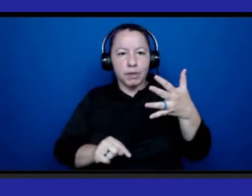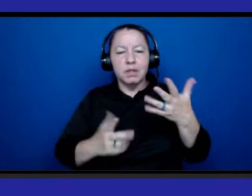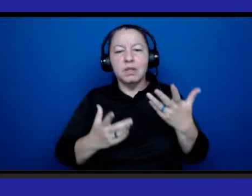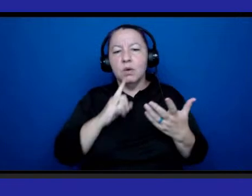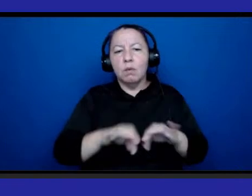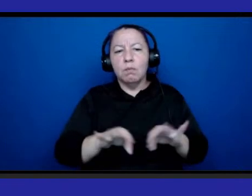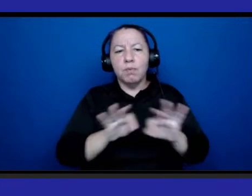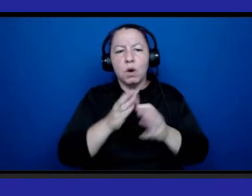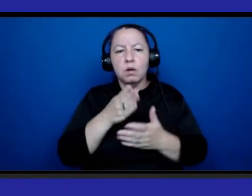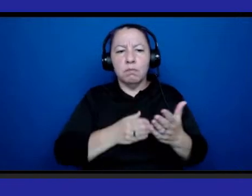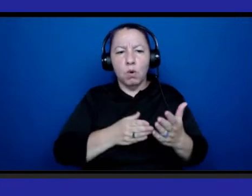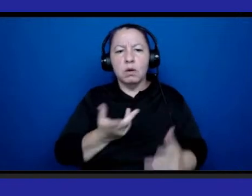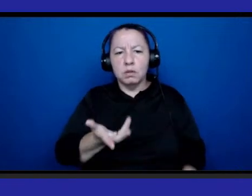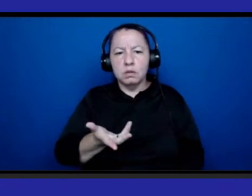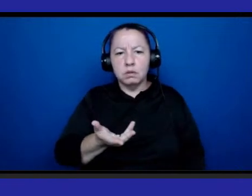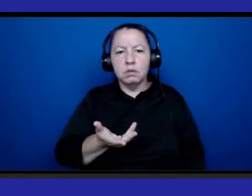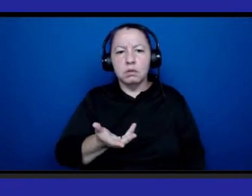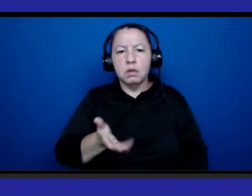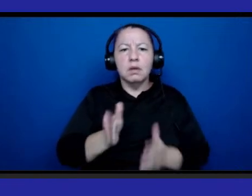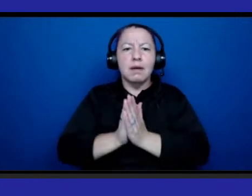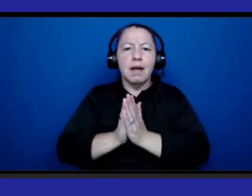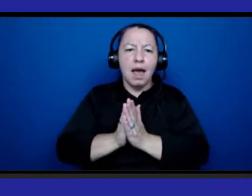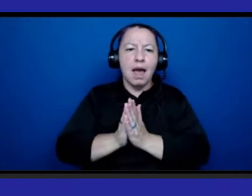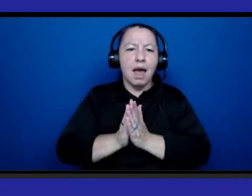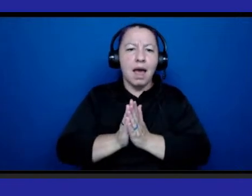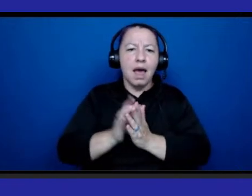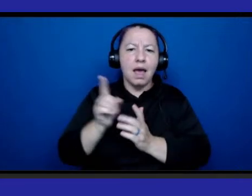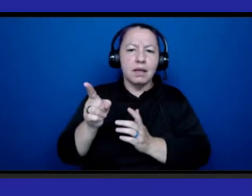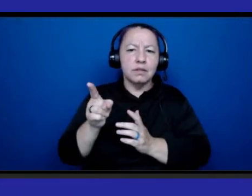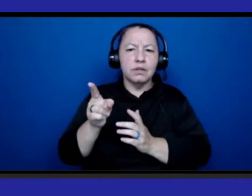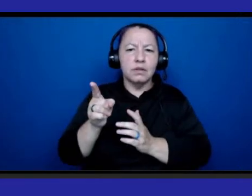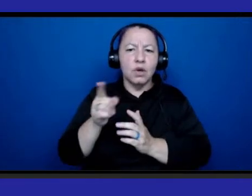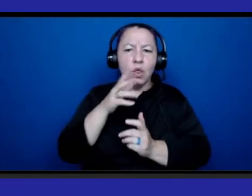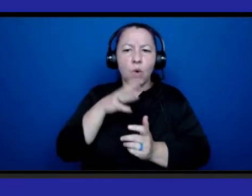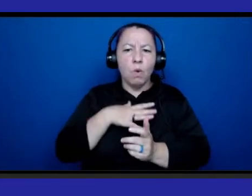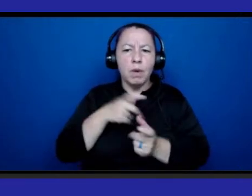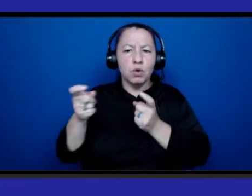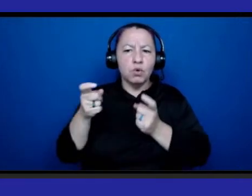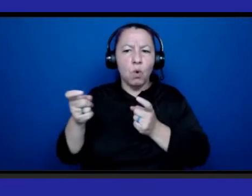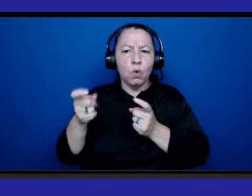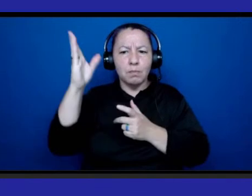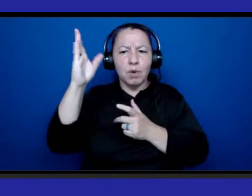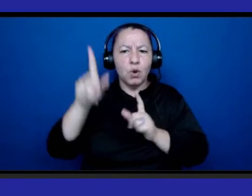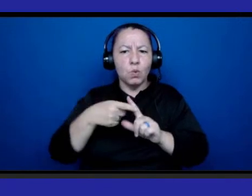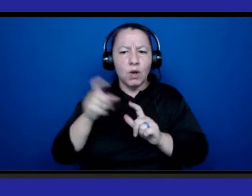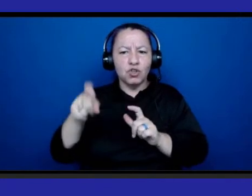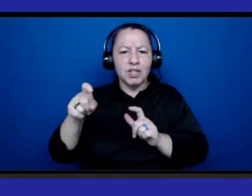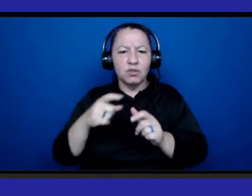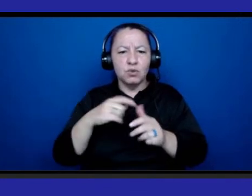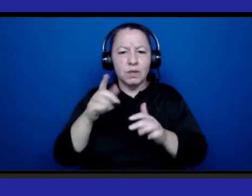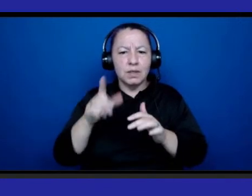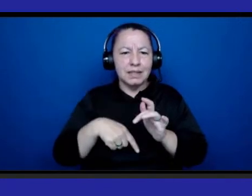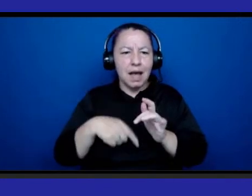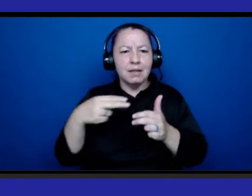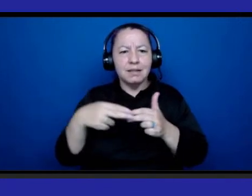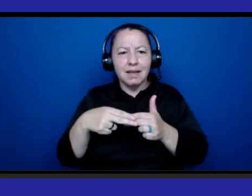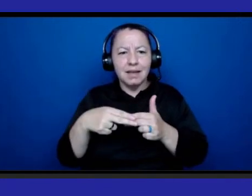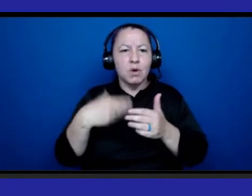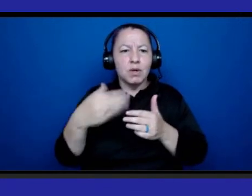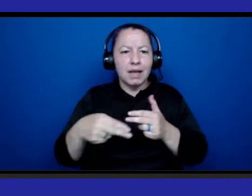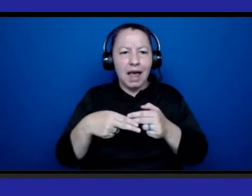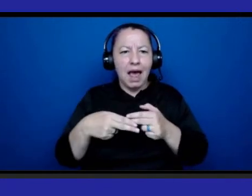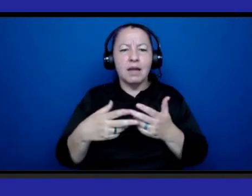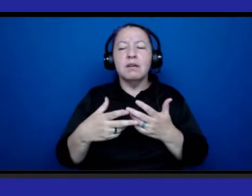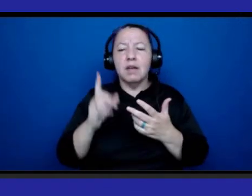that is controlling the presentation when she needs to skip. I think it will be good for people to hear the great work that your group is doing